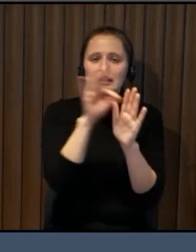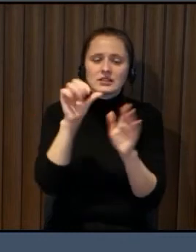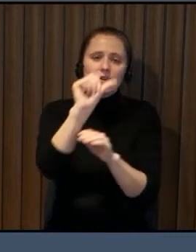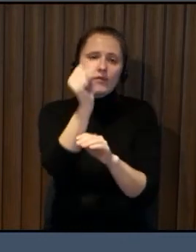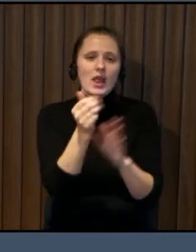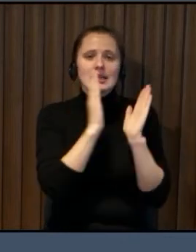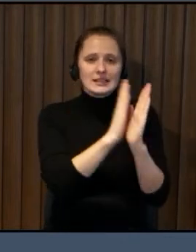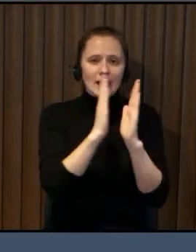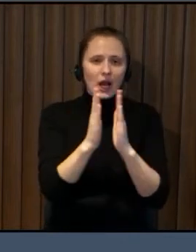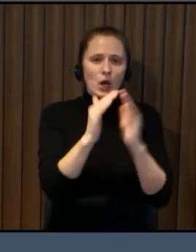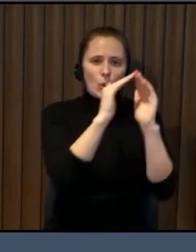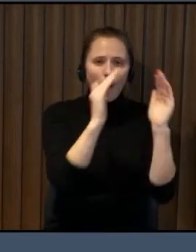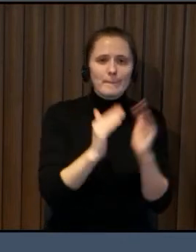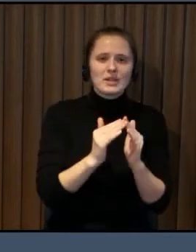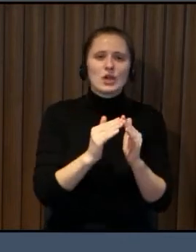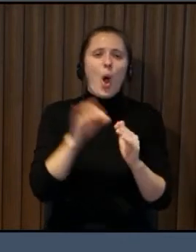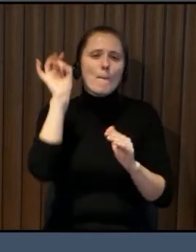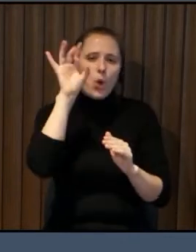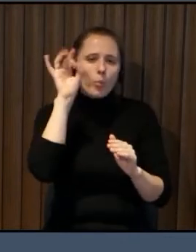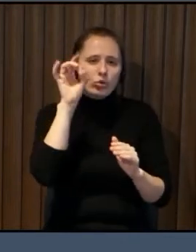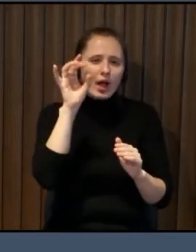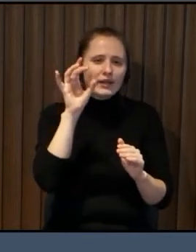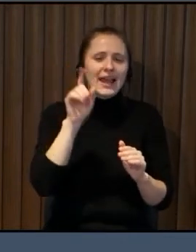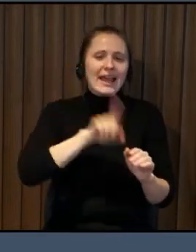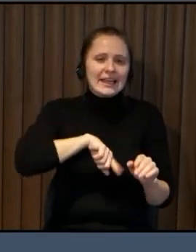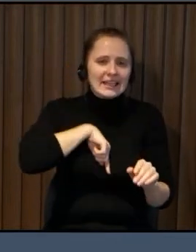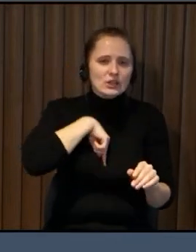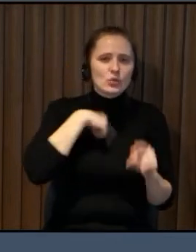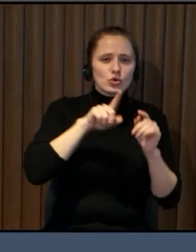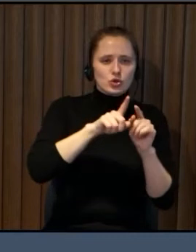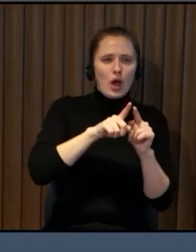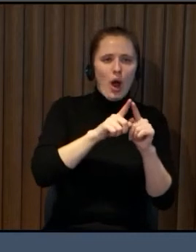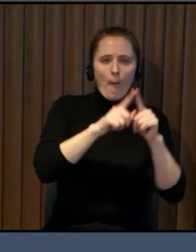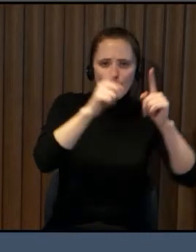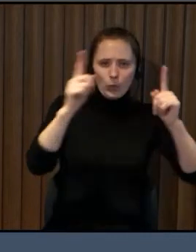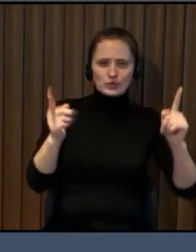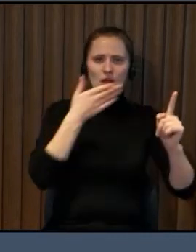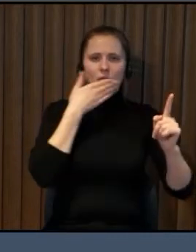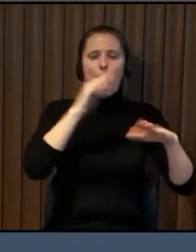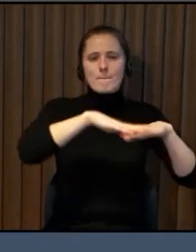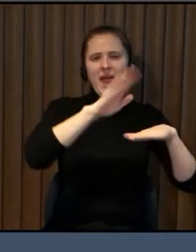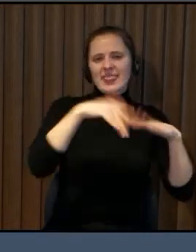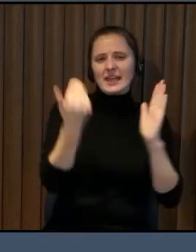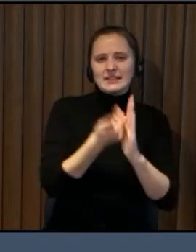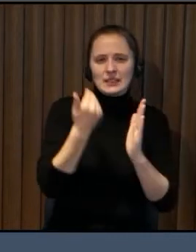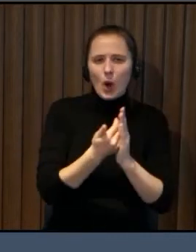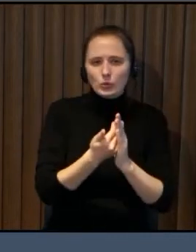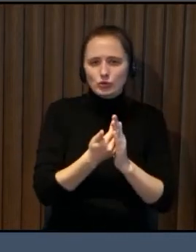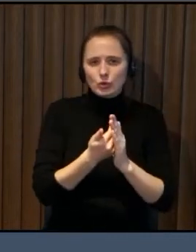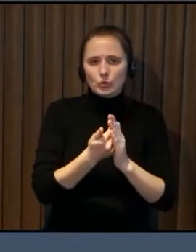check only a selection. How do you organize selection? You arrange those pages in terms of